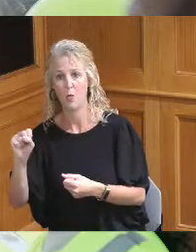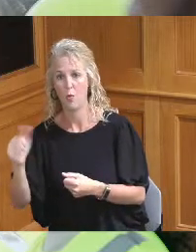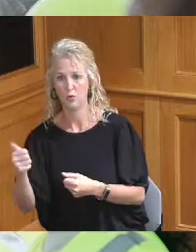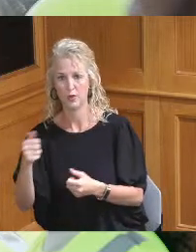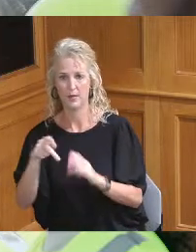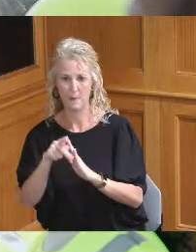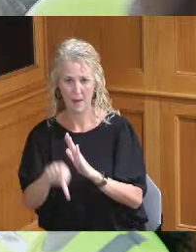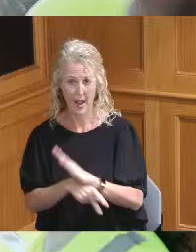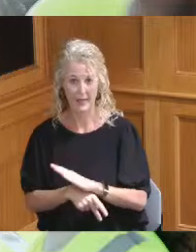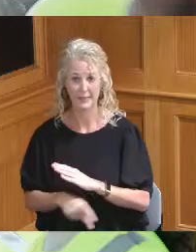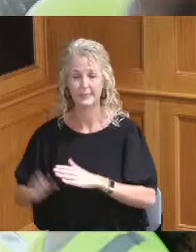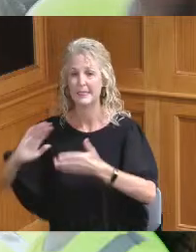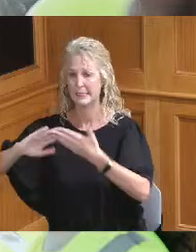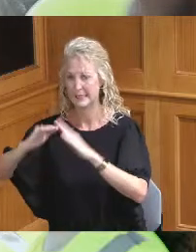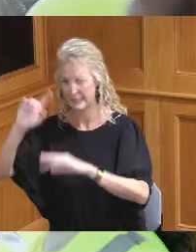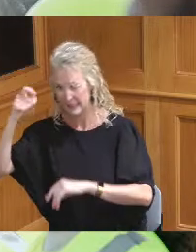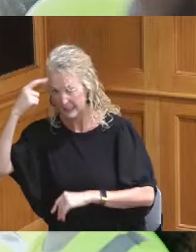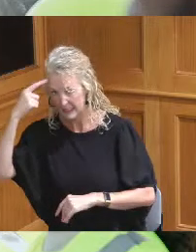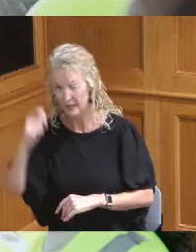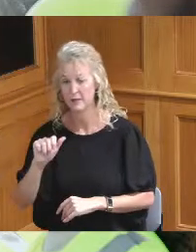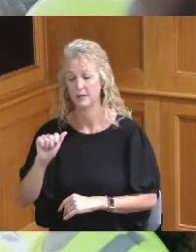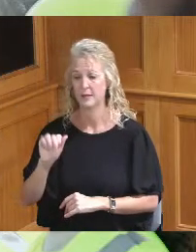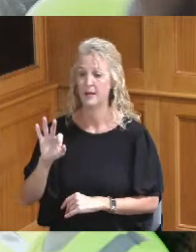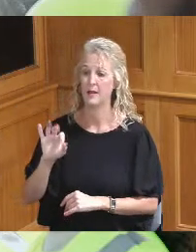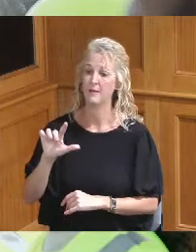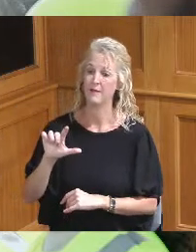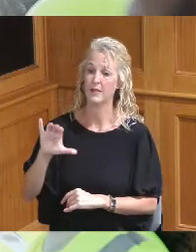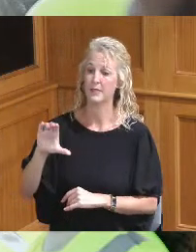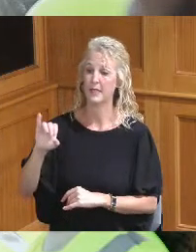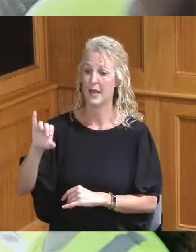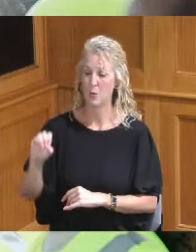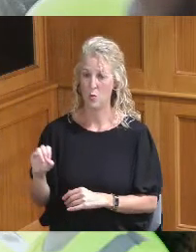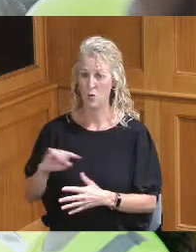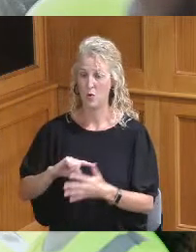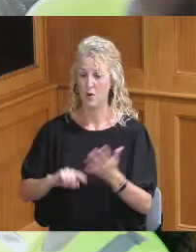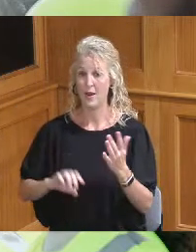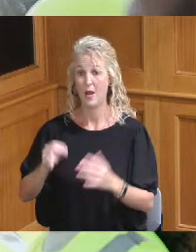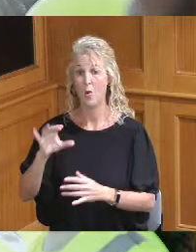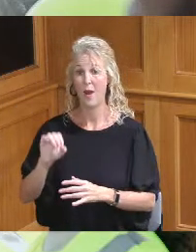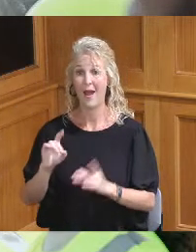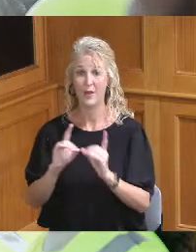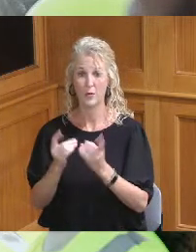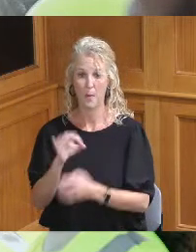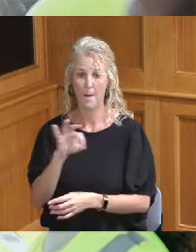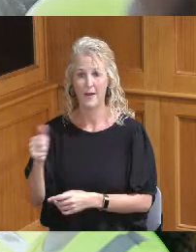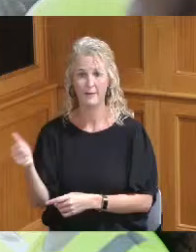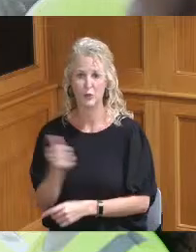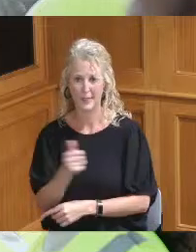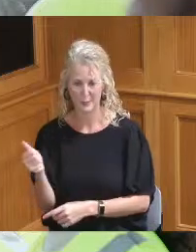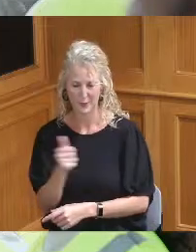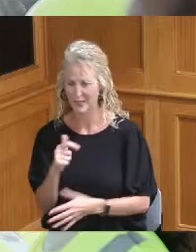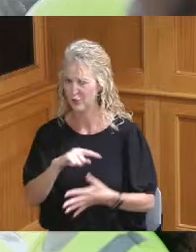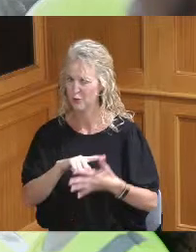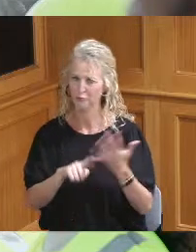the City of Cincinnati, the AFL-CIO, as well as the Ohio Department of Transportation.